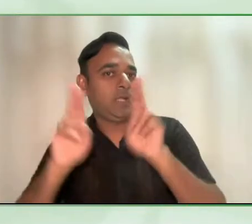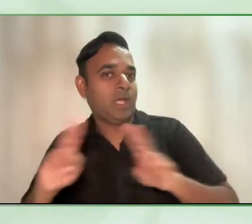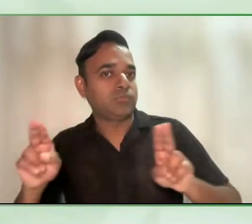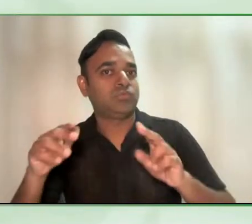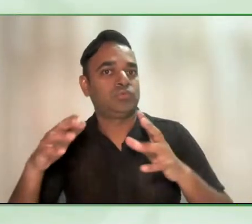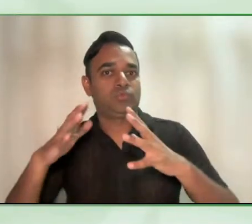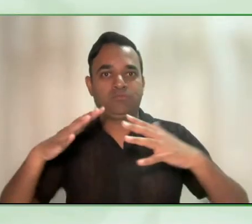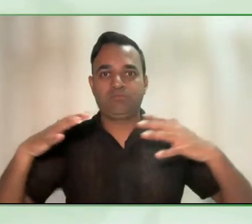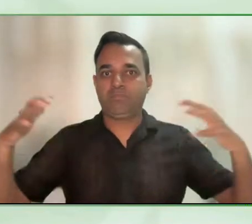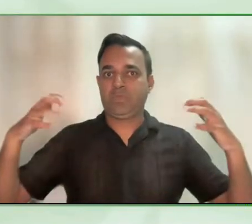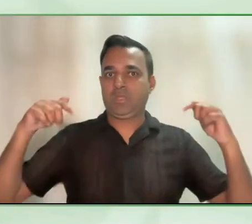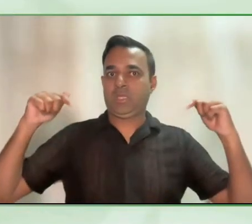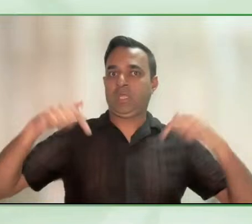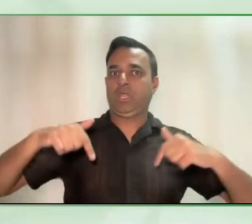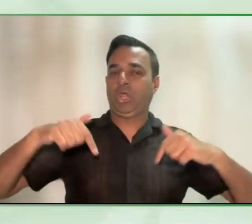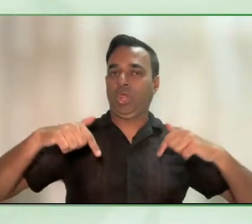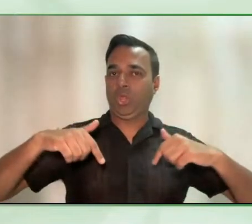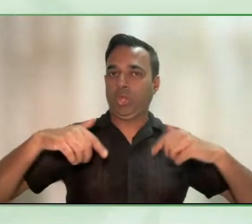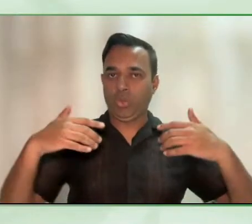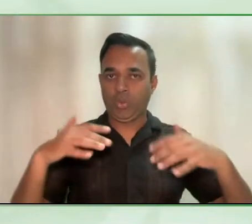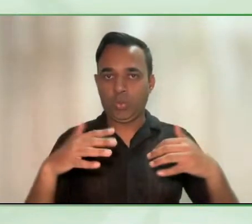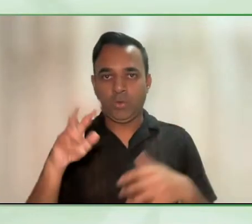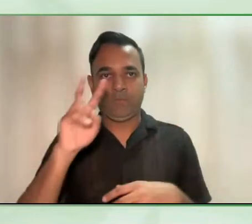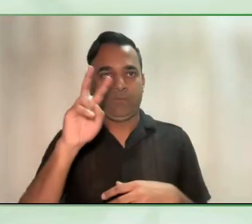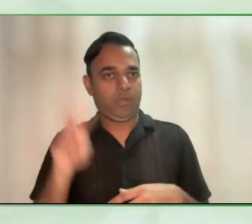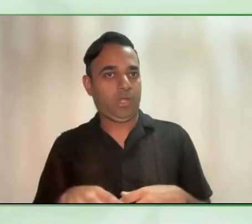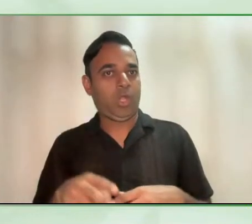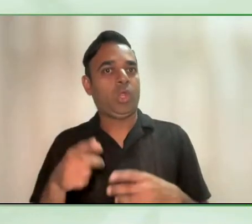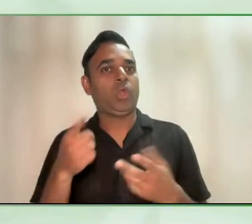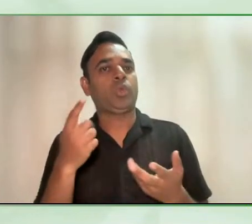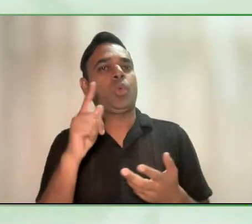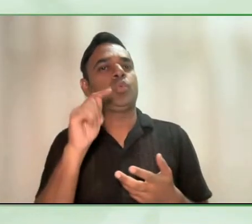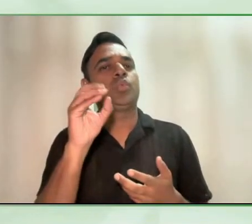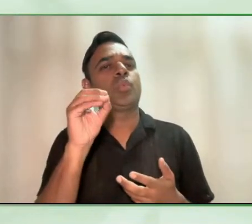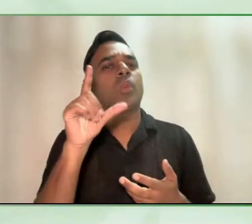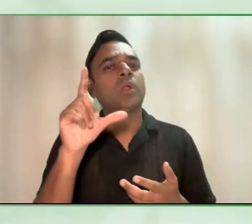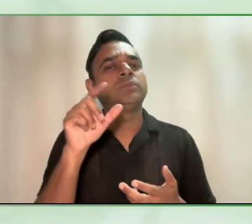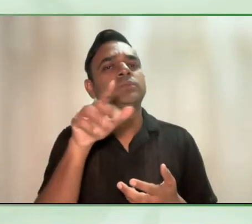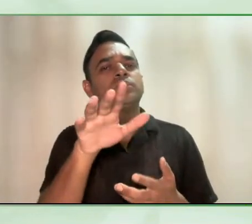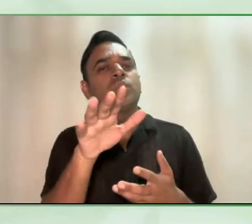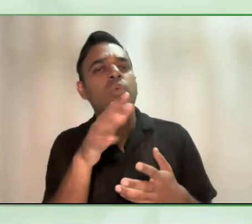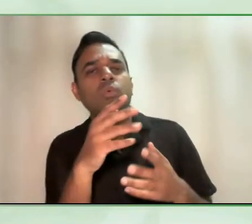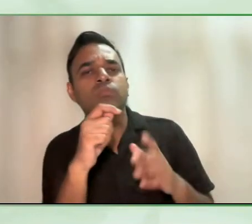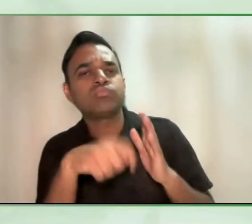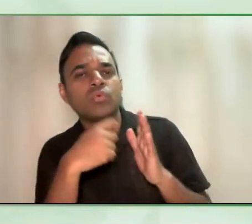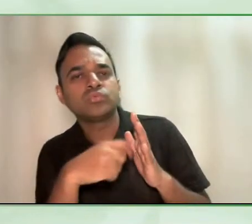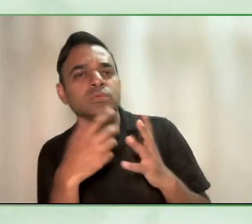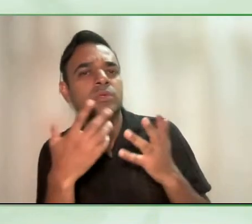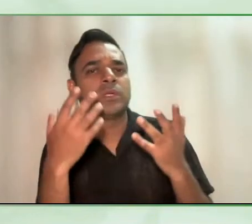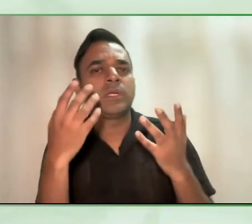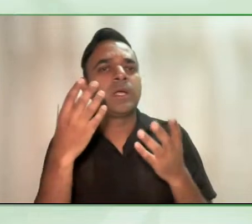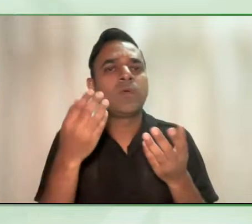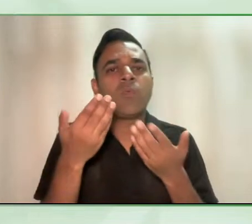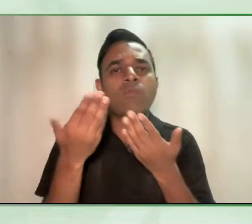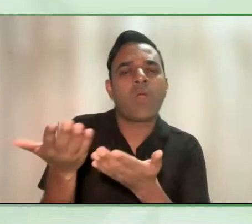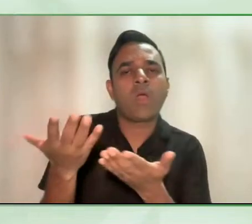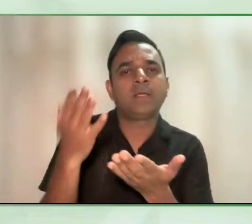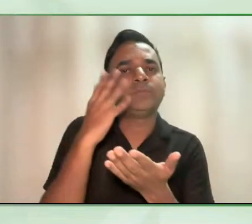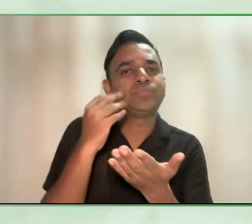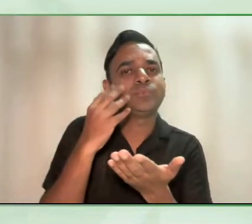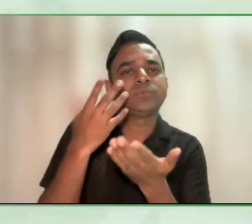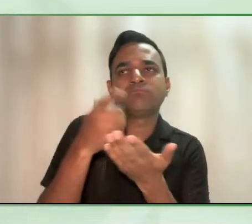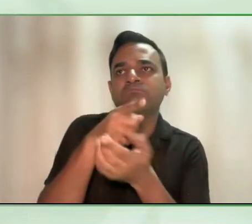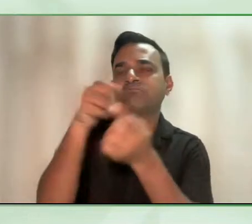I think the most transferable piece of work that we feel that could be shared and upscaled globally is